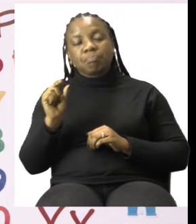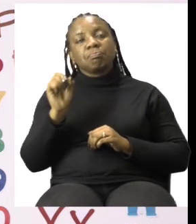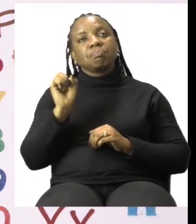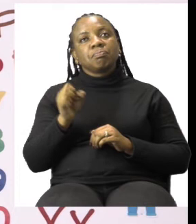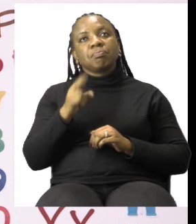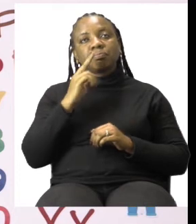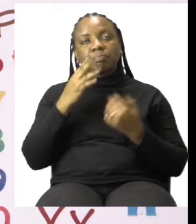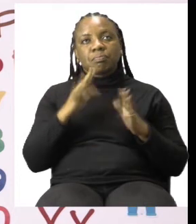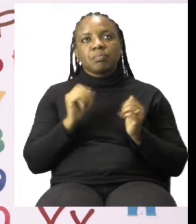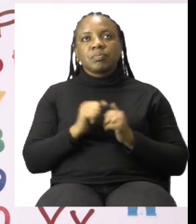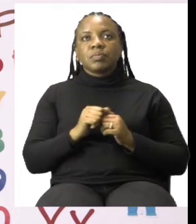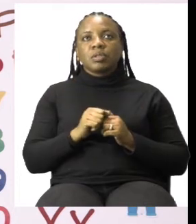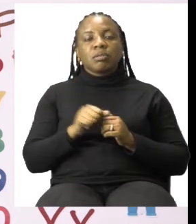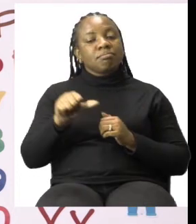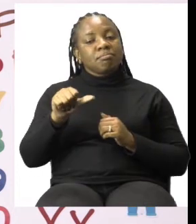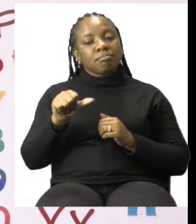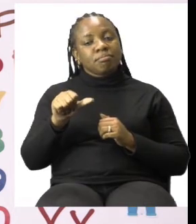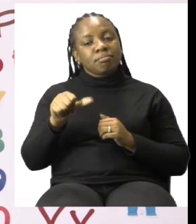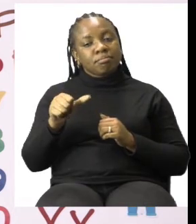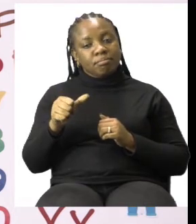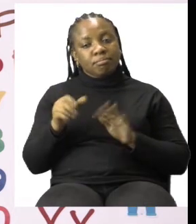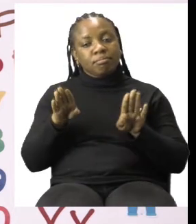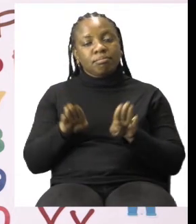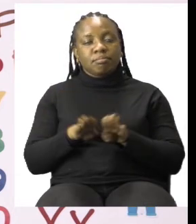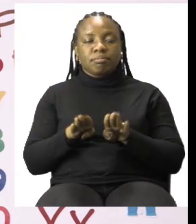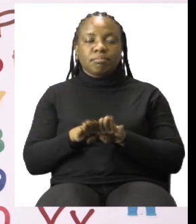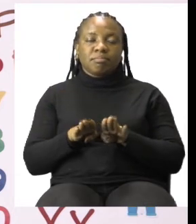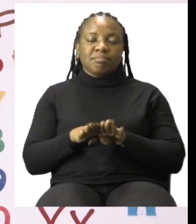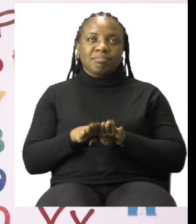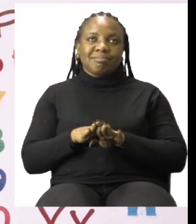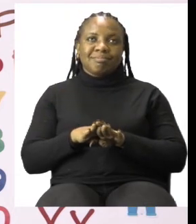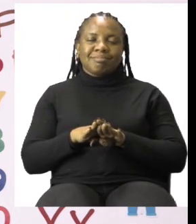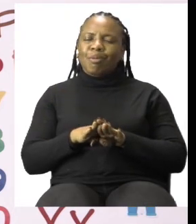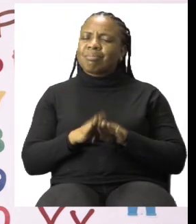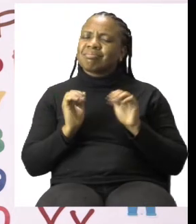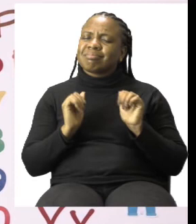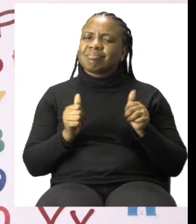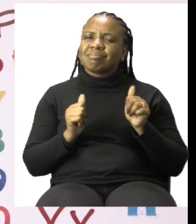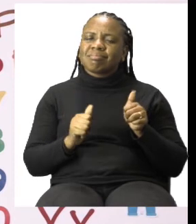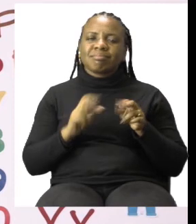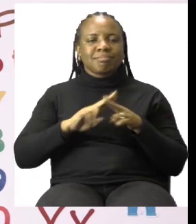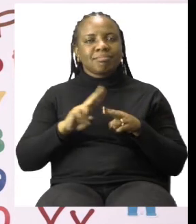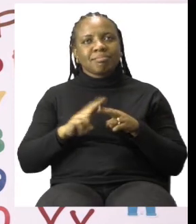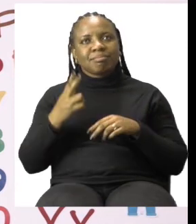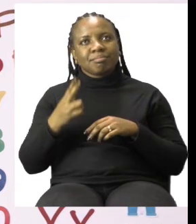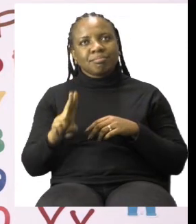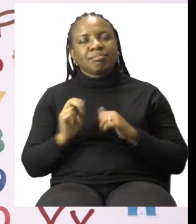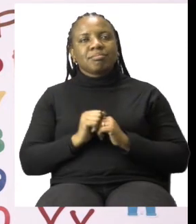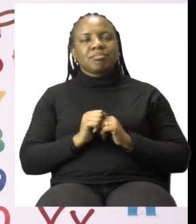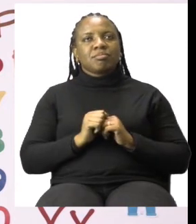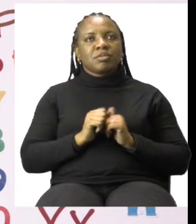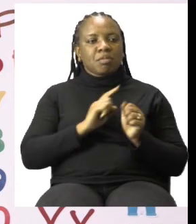go ahead, boys and girls, do both exercises. Make sure you do them well. Take your time unscrambling